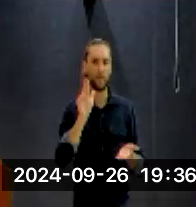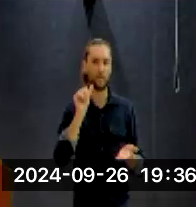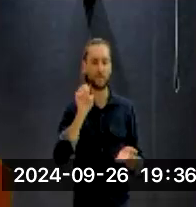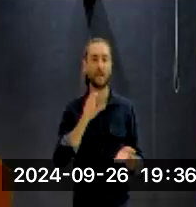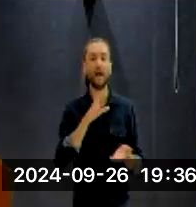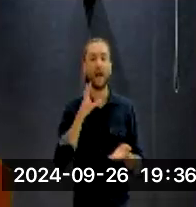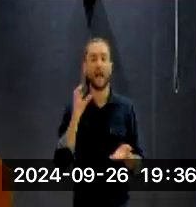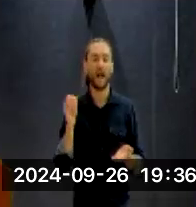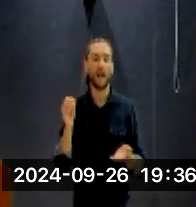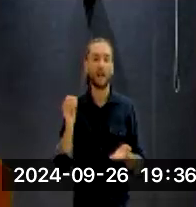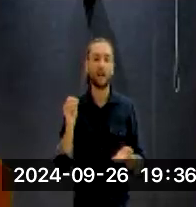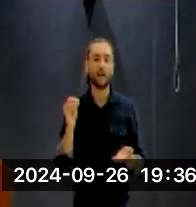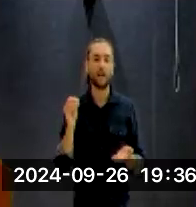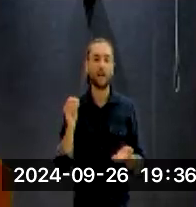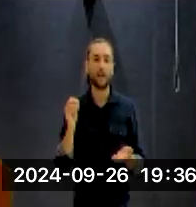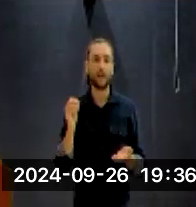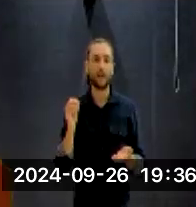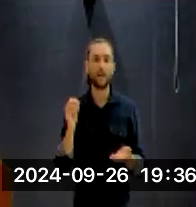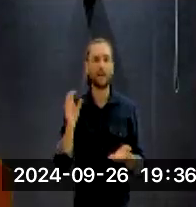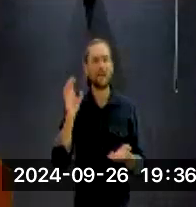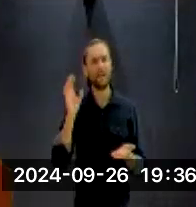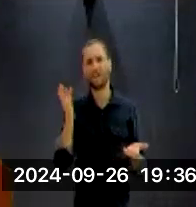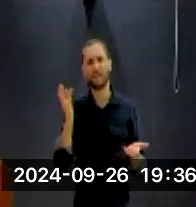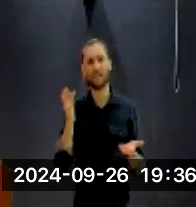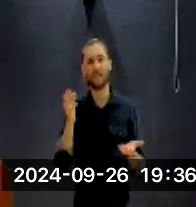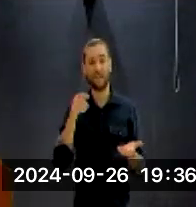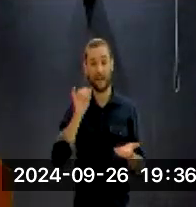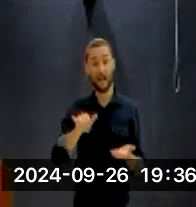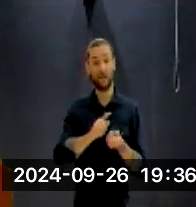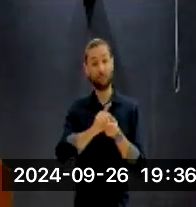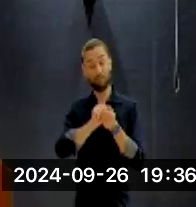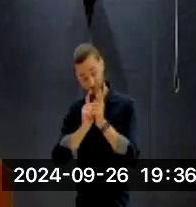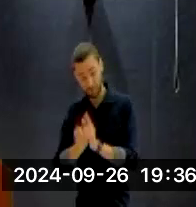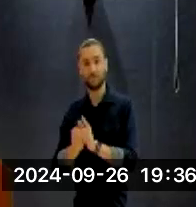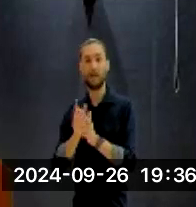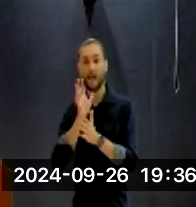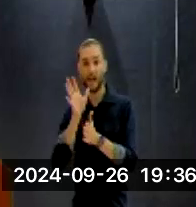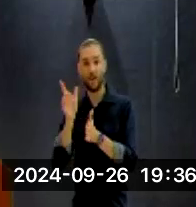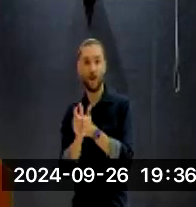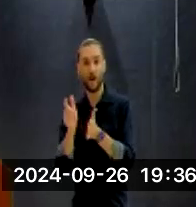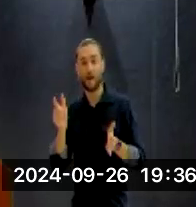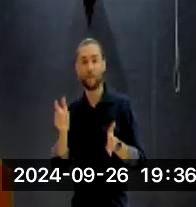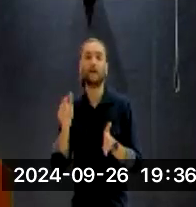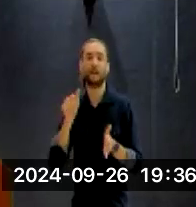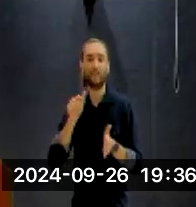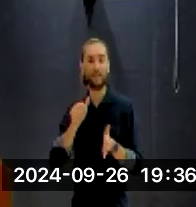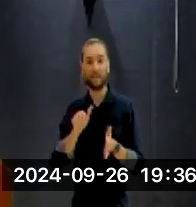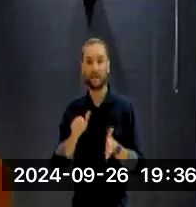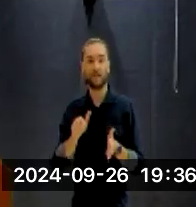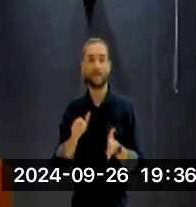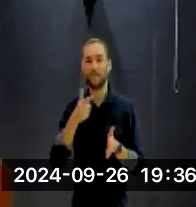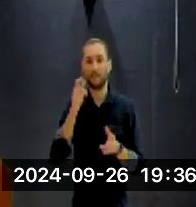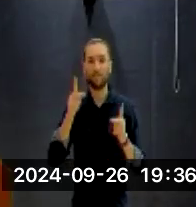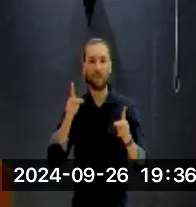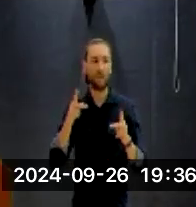the where this comes into hate crime is the absolute indifference, the